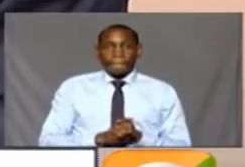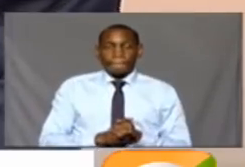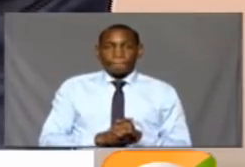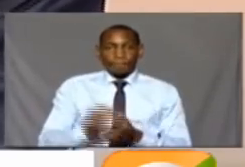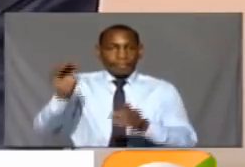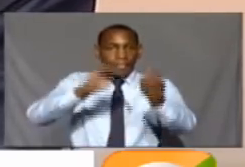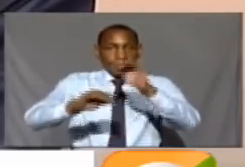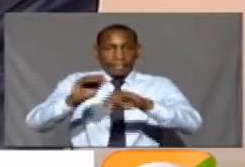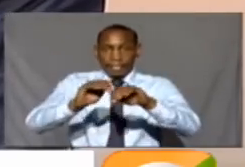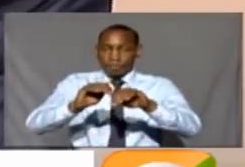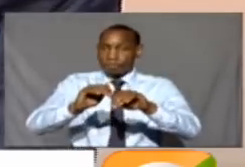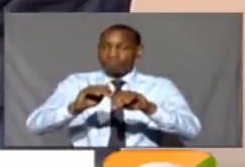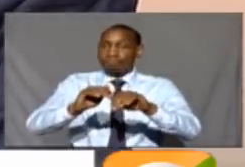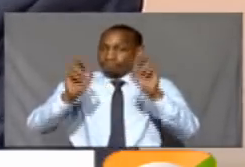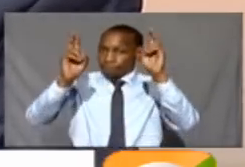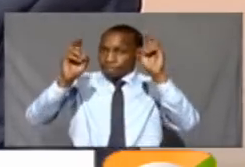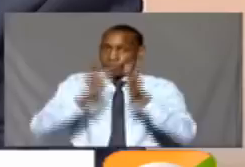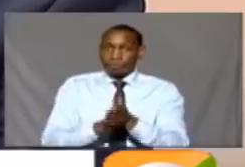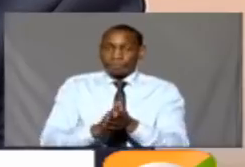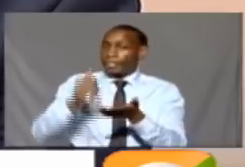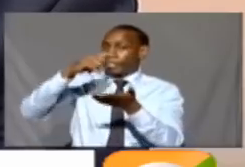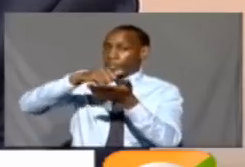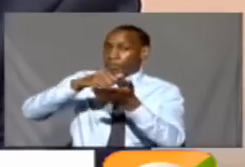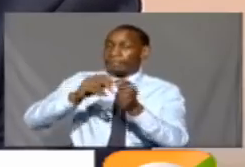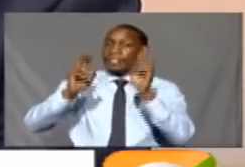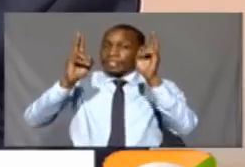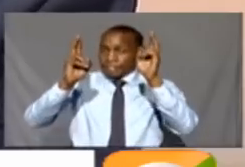elections are an issue. Inclusivity is an issue.